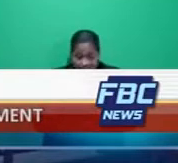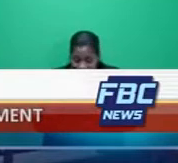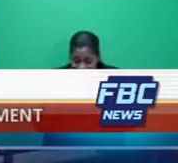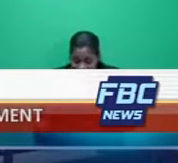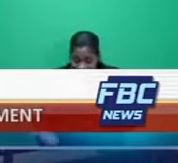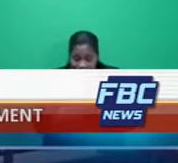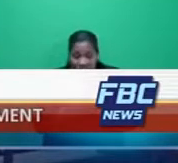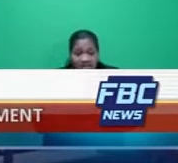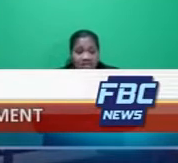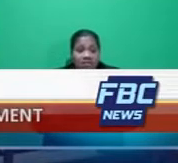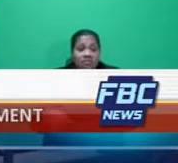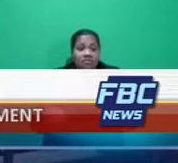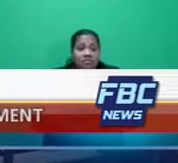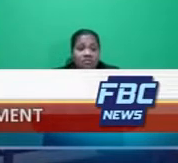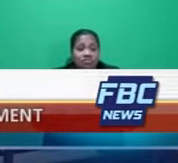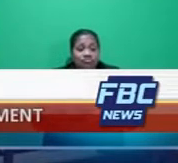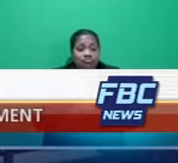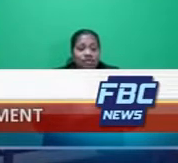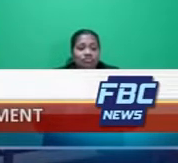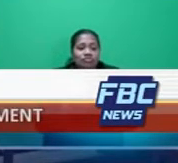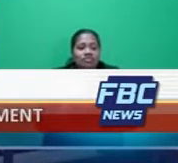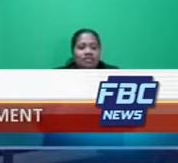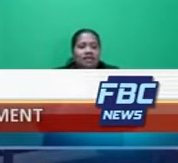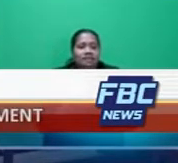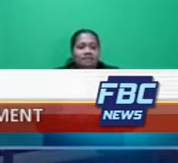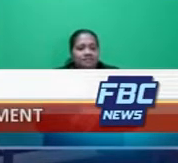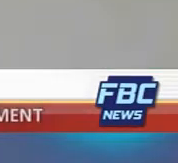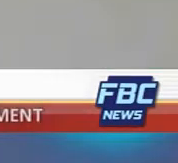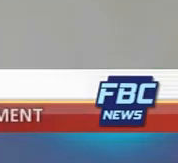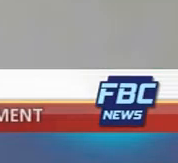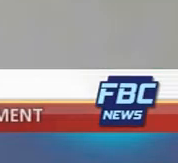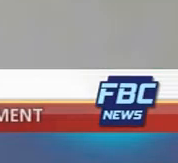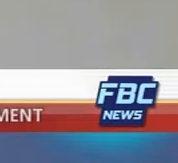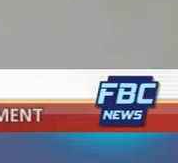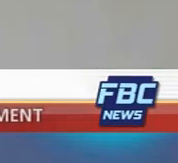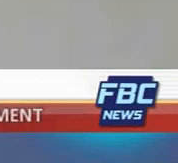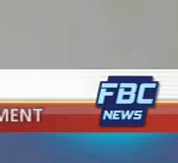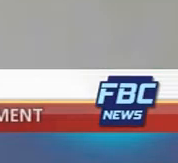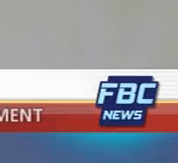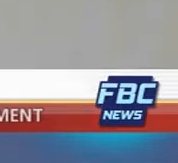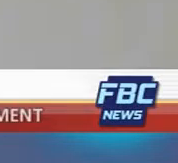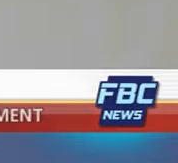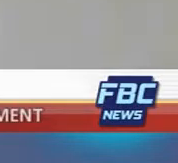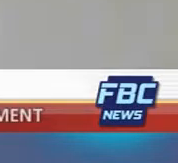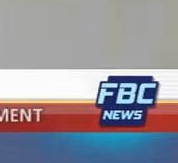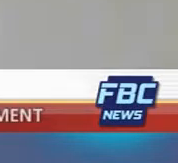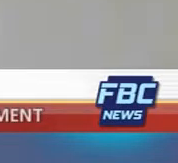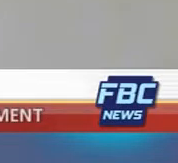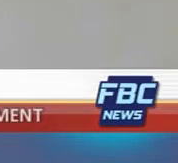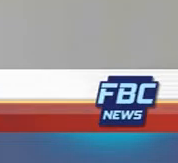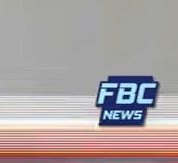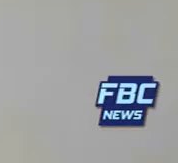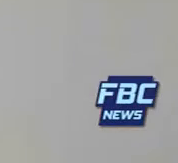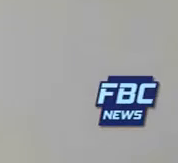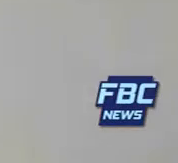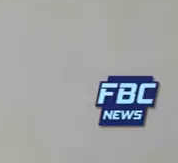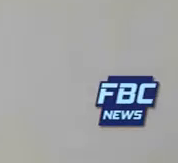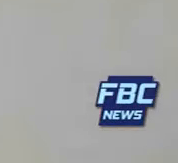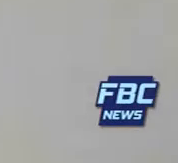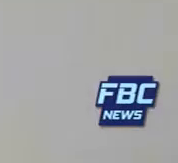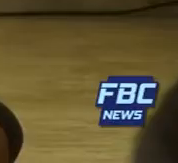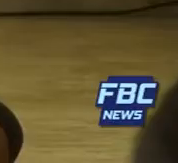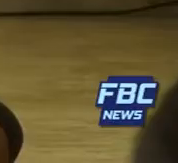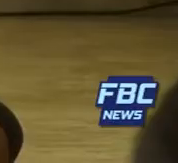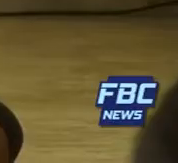natural disaster. Bainimarama says his office managed the late Prime Minister's funeral arrangements as safely as could be done